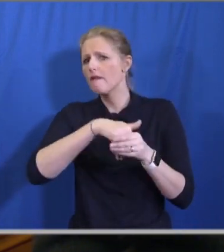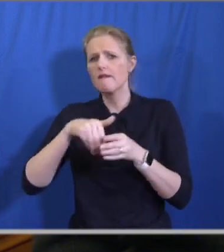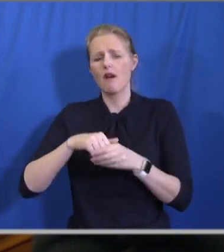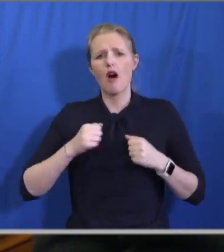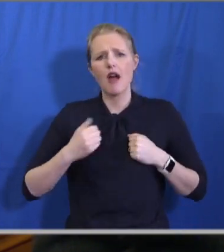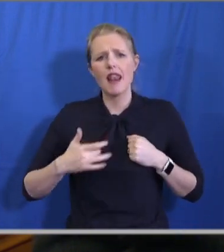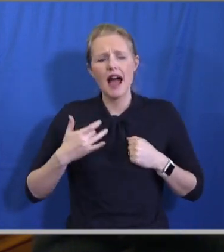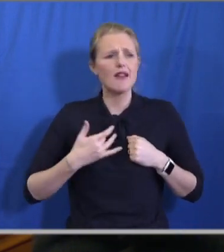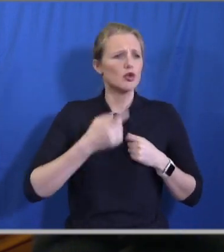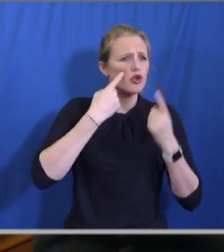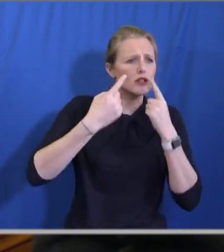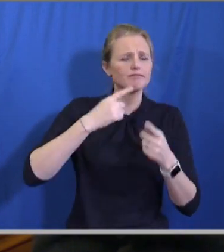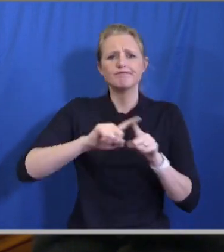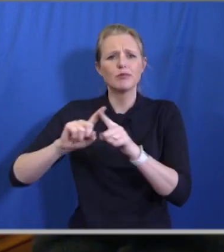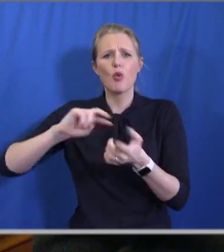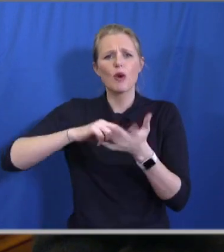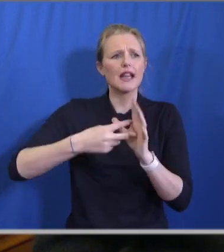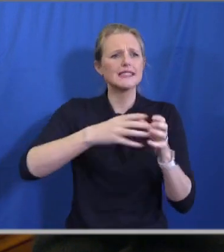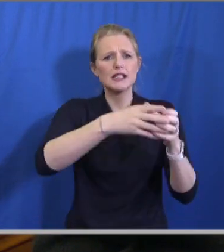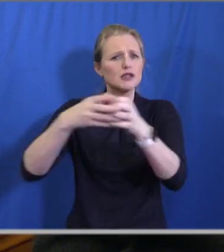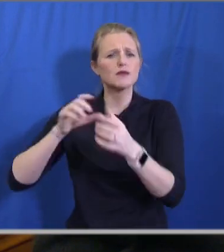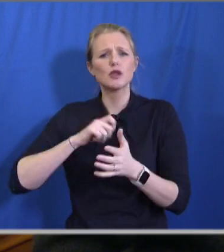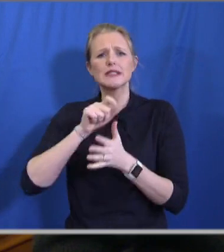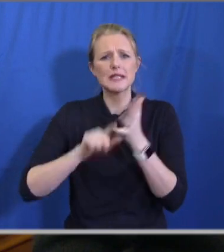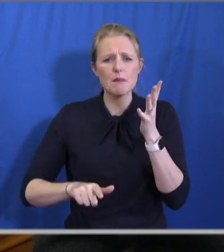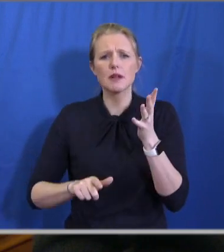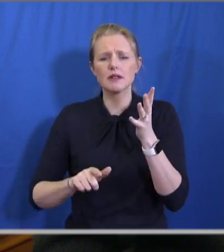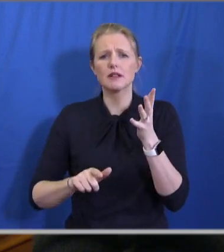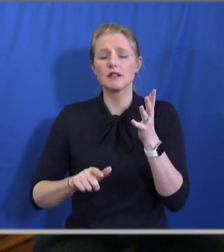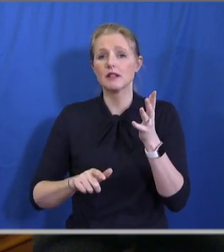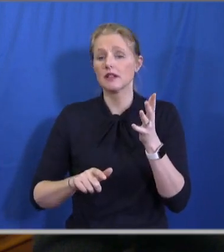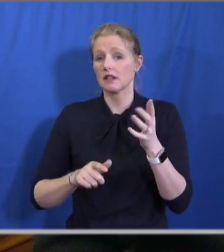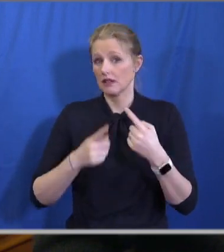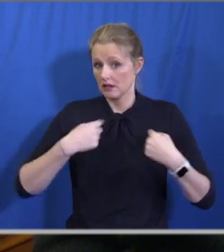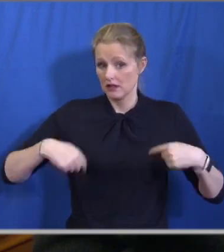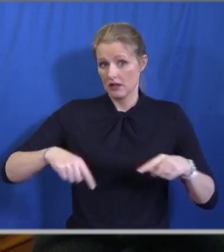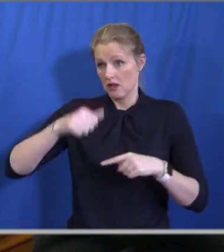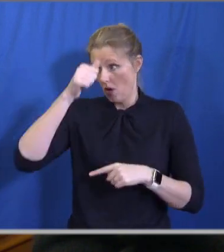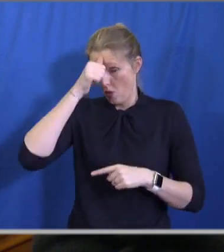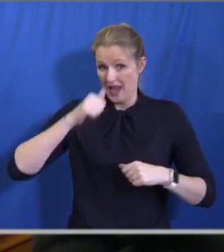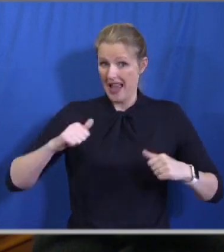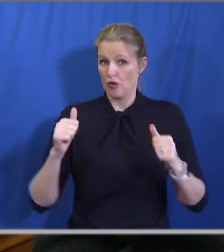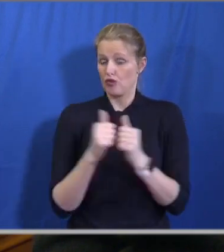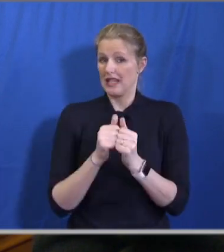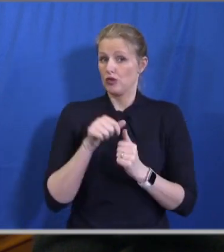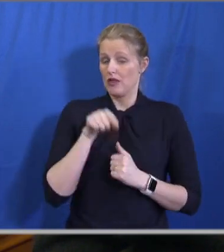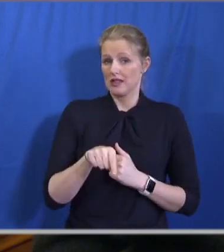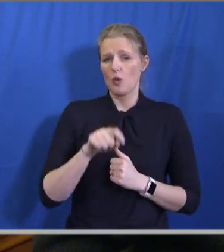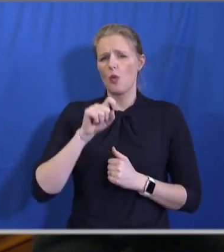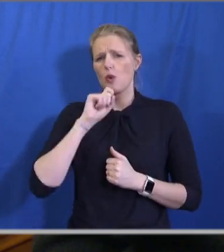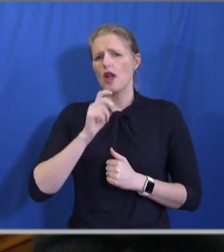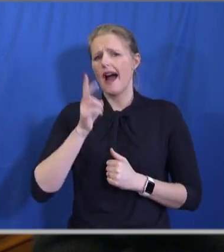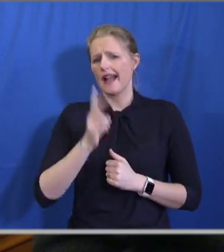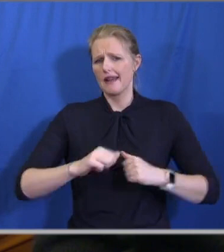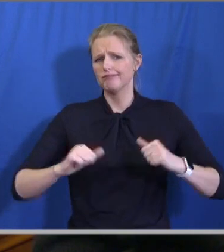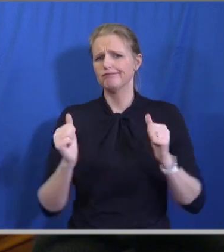and for disabled people, and all the trusts agree to it. No. Will you commit to reopening the Independent Living